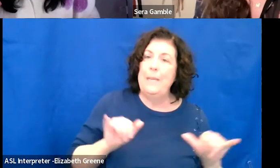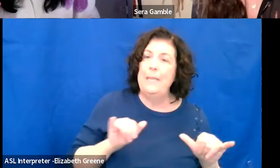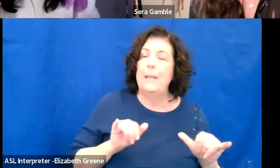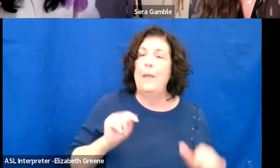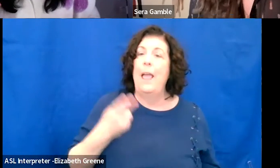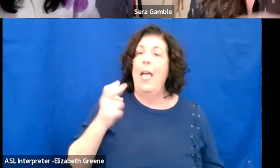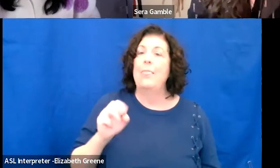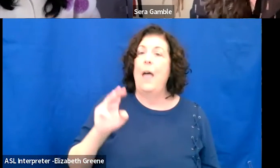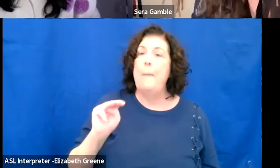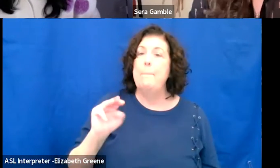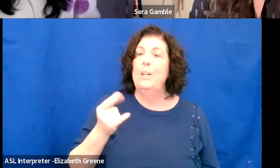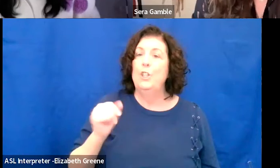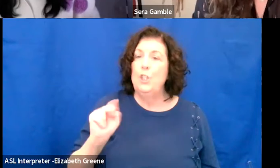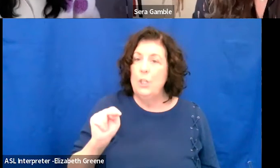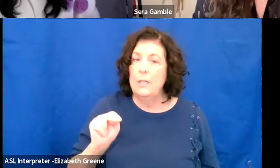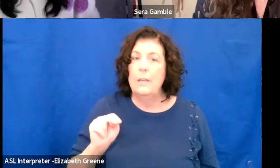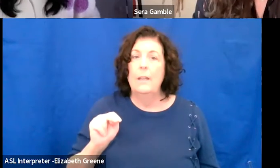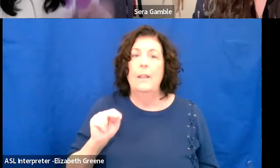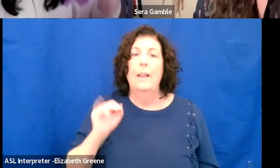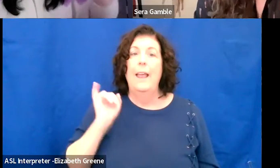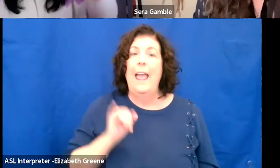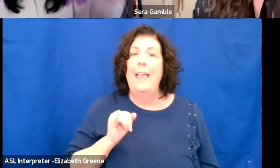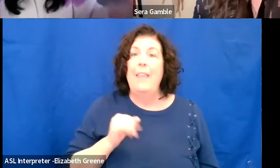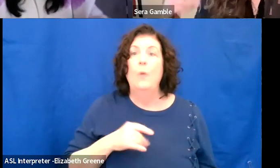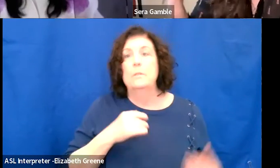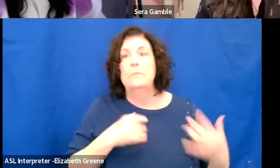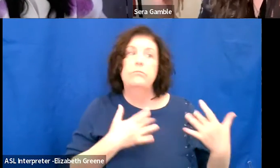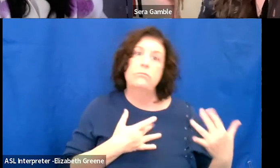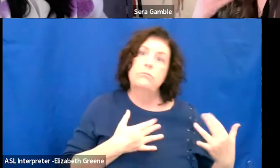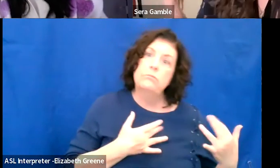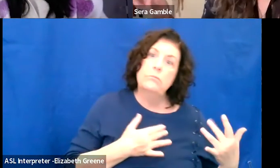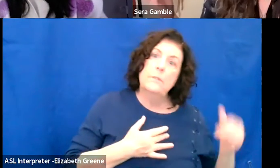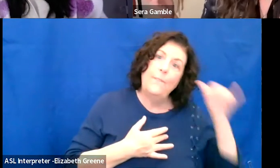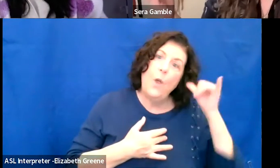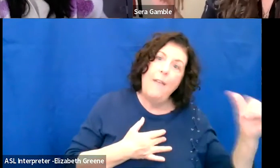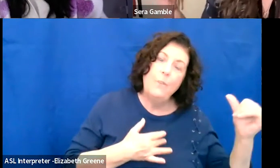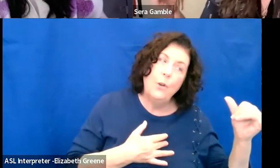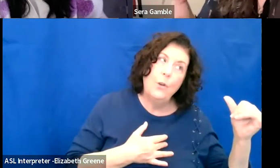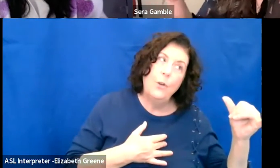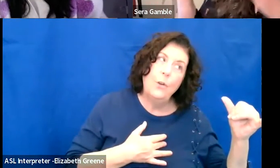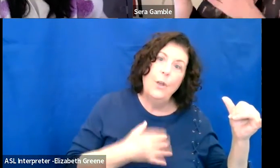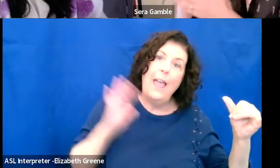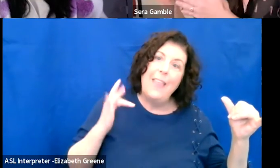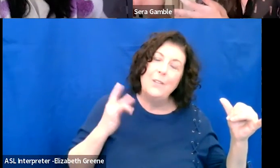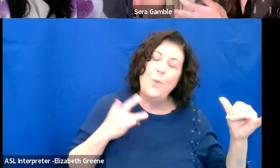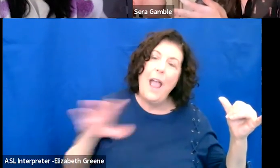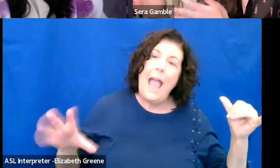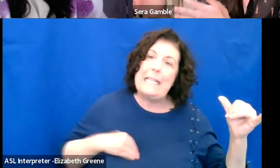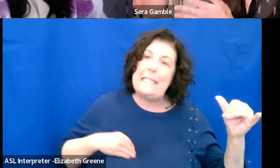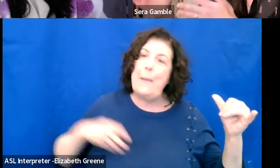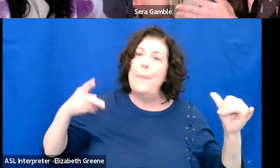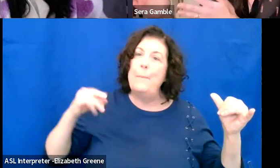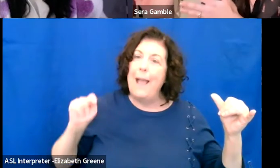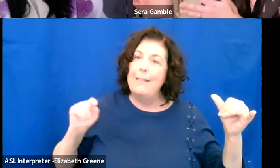The Magicians to go. That's why I took the job writing the pilot of you. It was just this thing where I needed work. And there came this strange